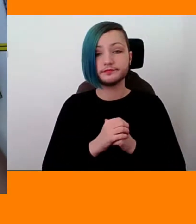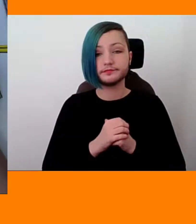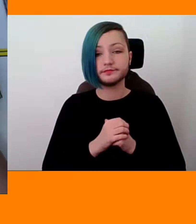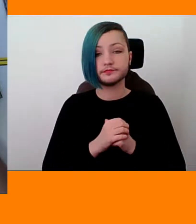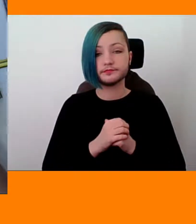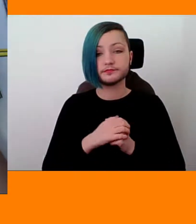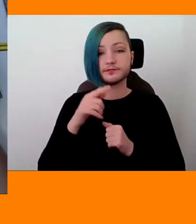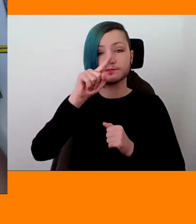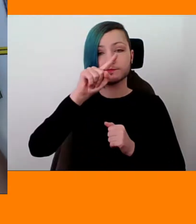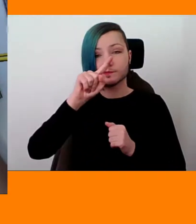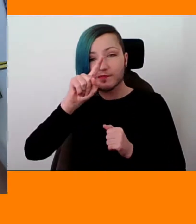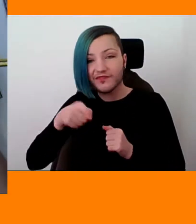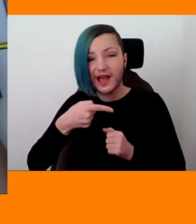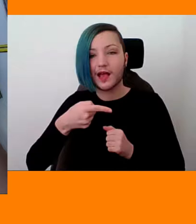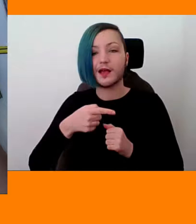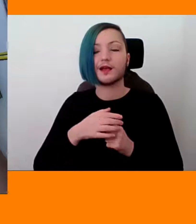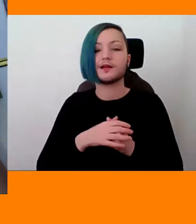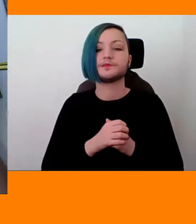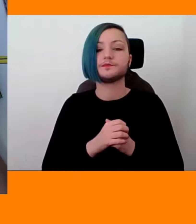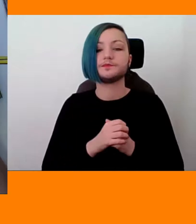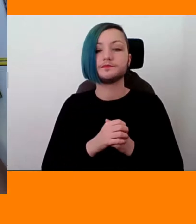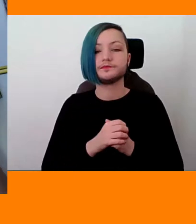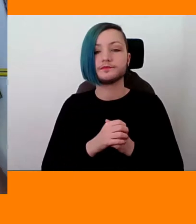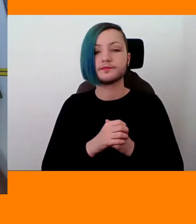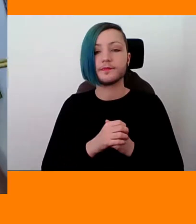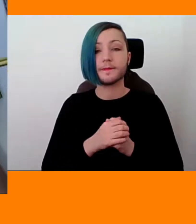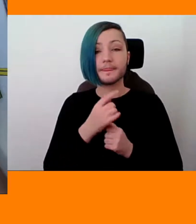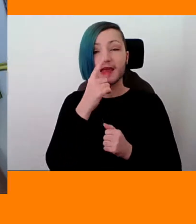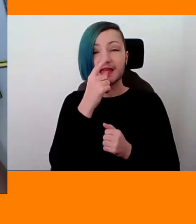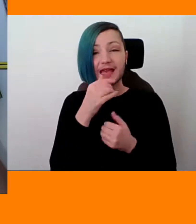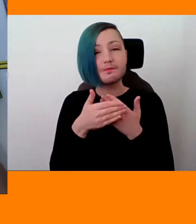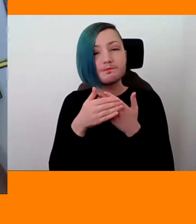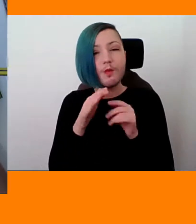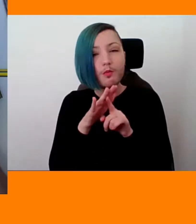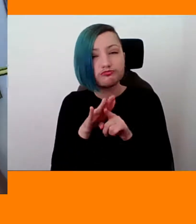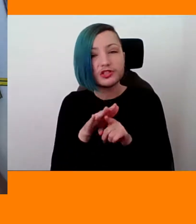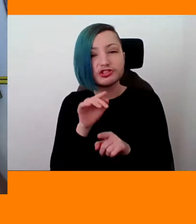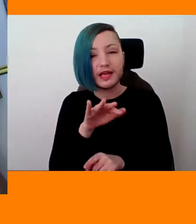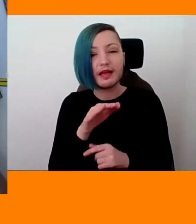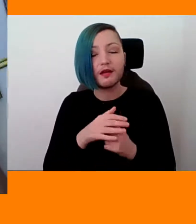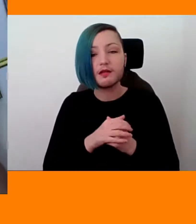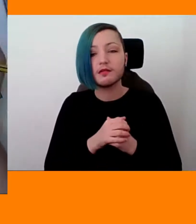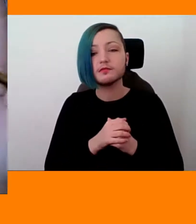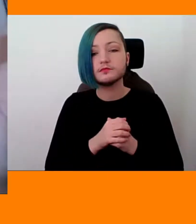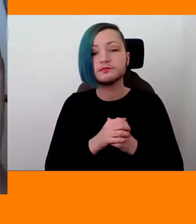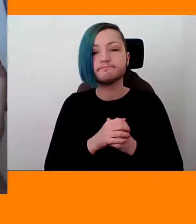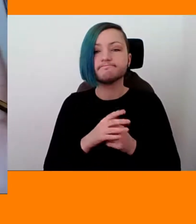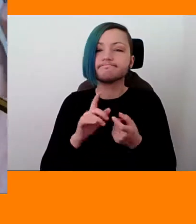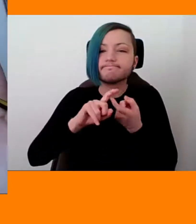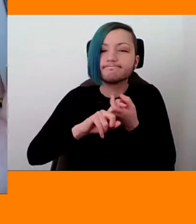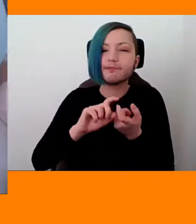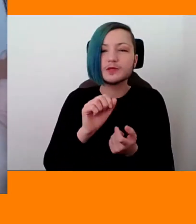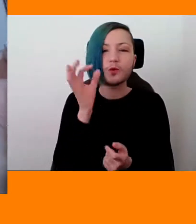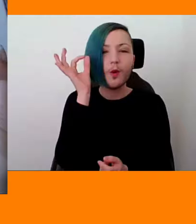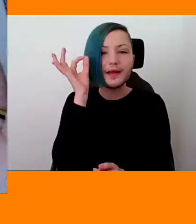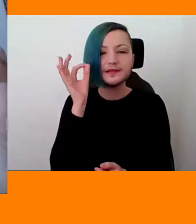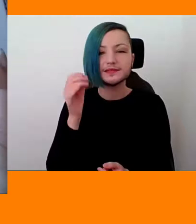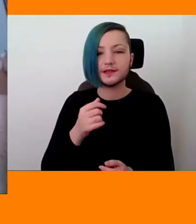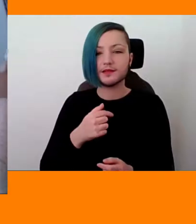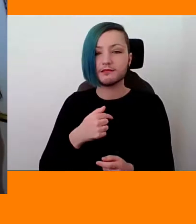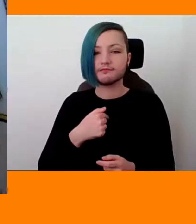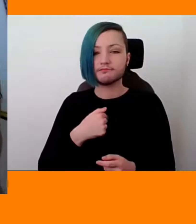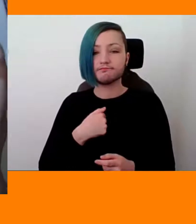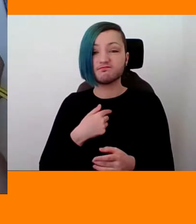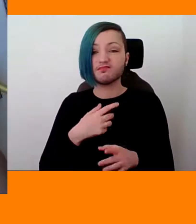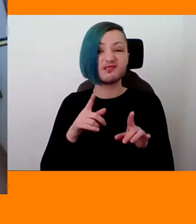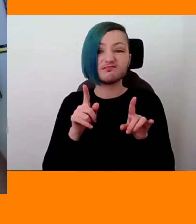flick. You can push down a little bit harder for these, depending on the type of pencils you're working with. I am working with the same